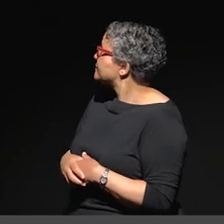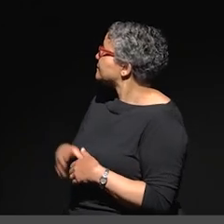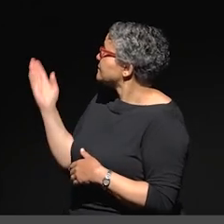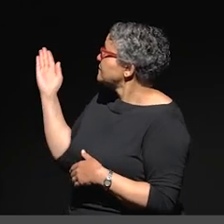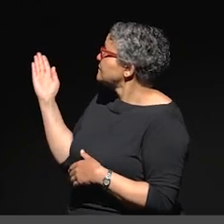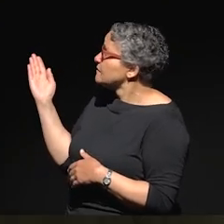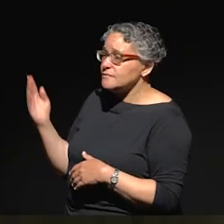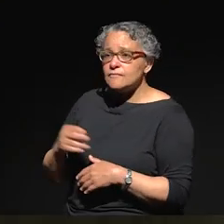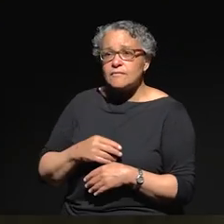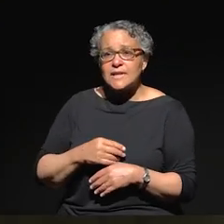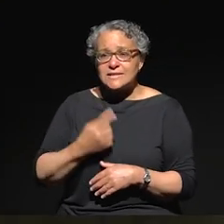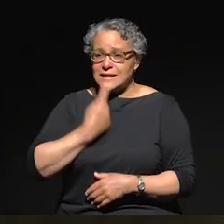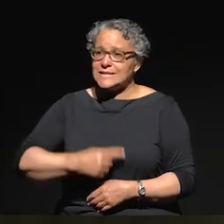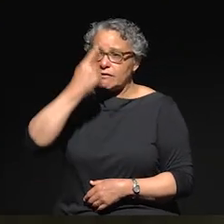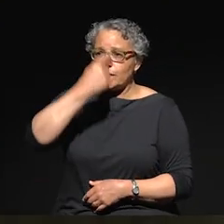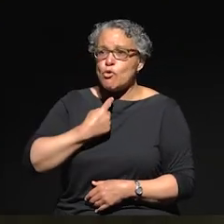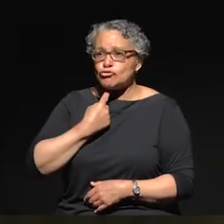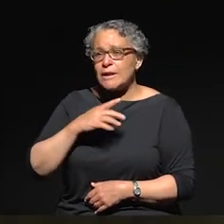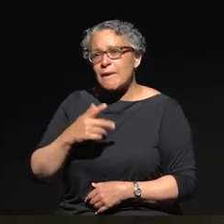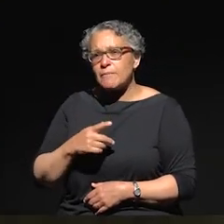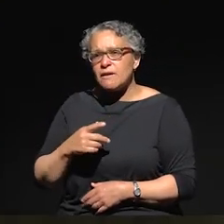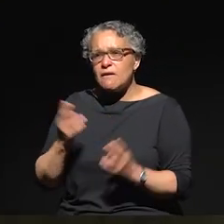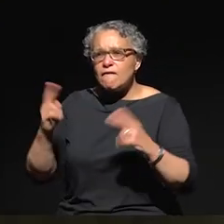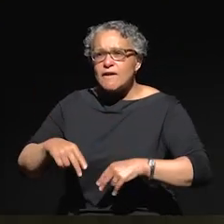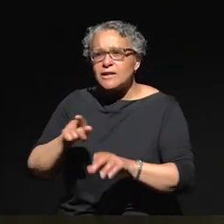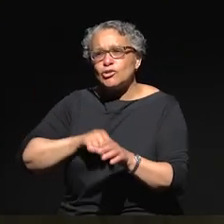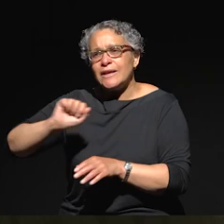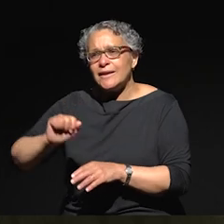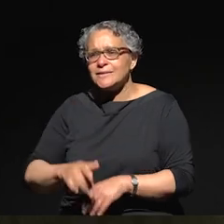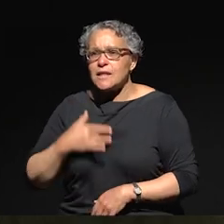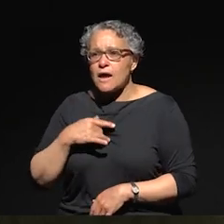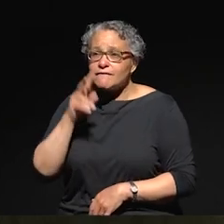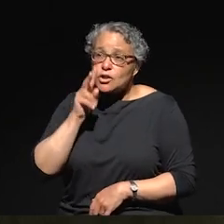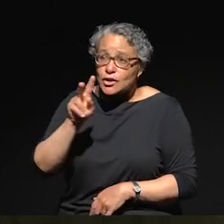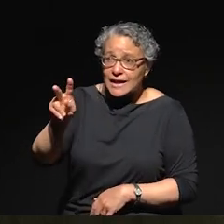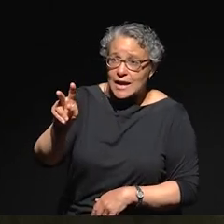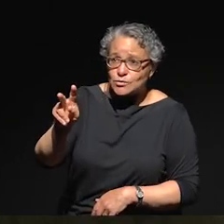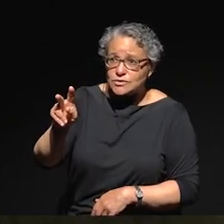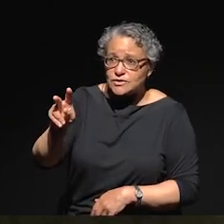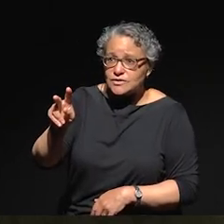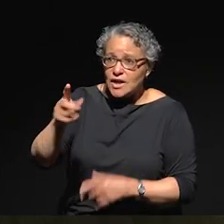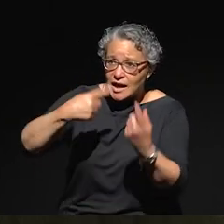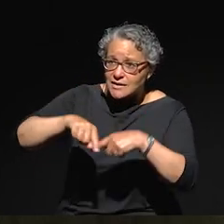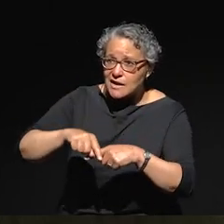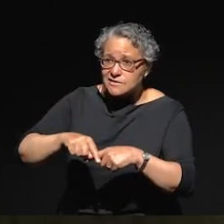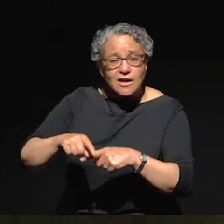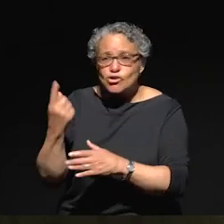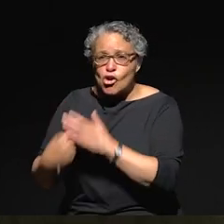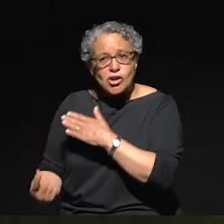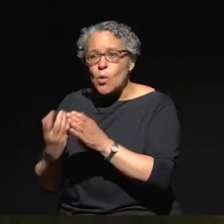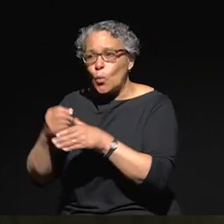painting himself in the last year of his life, looking out at us, characteristically not alone, but with a